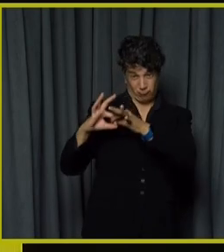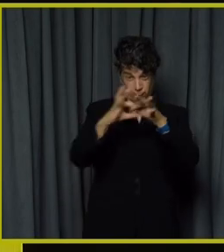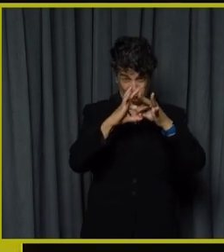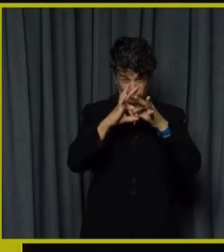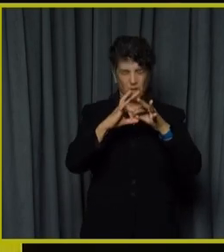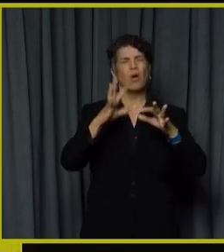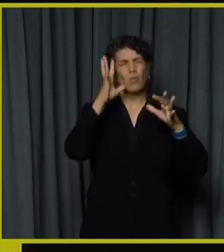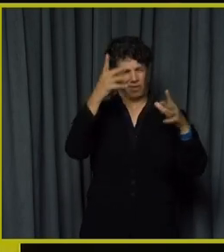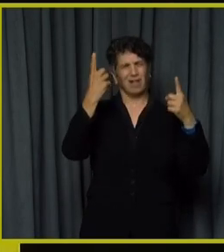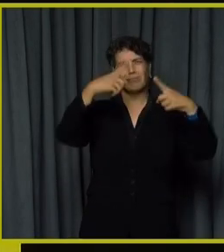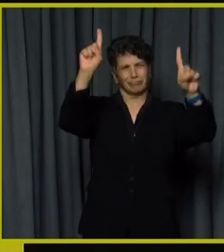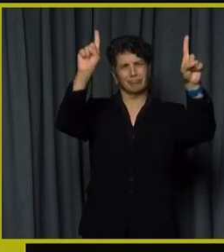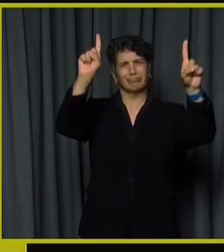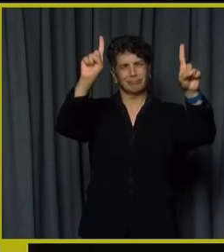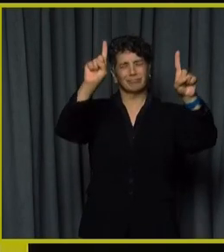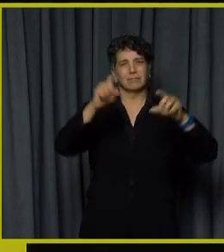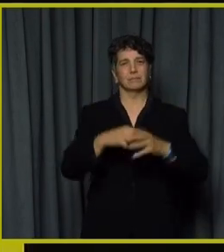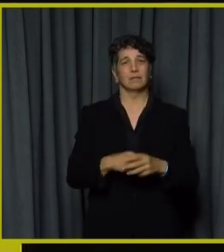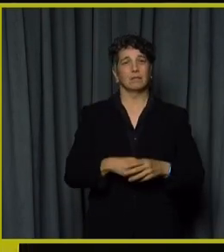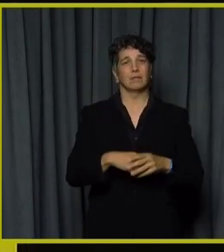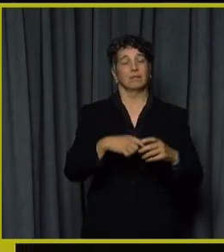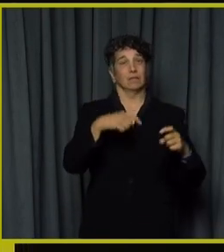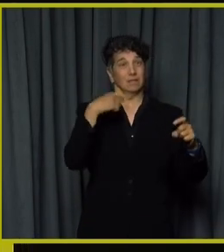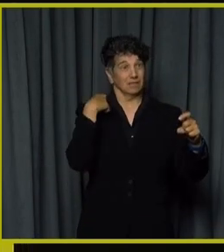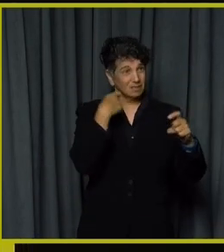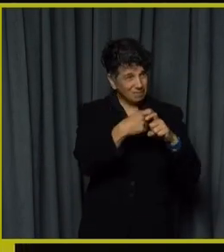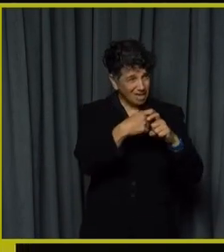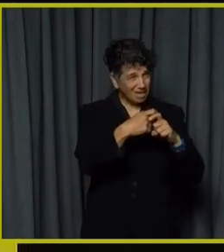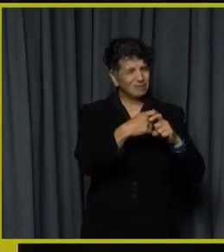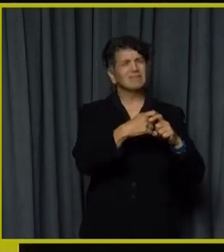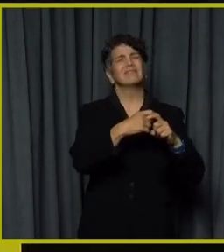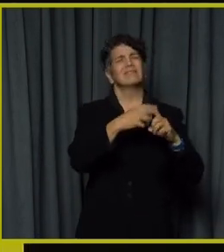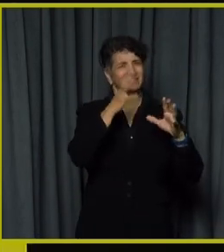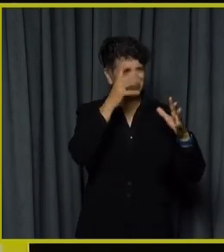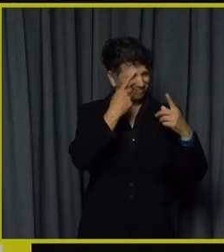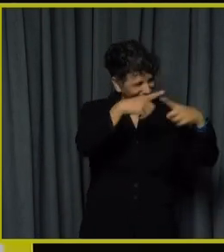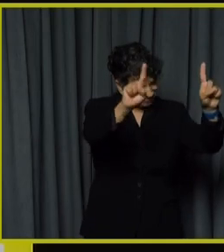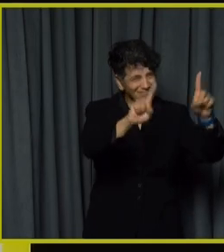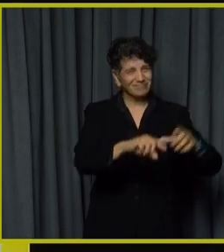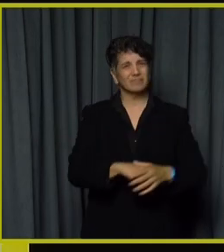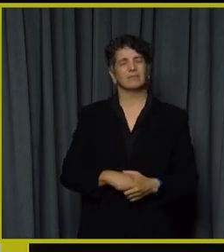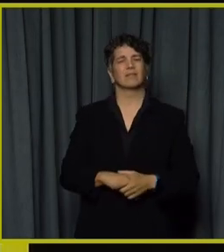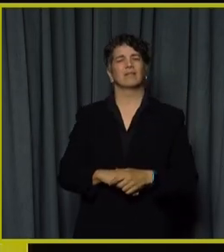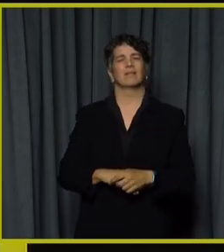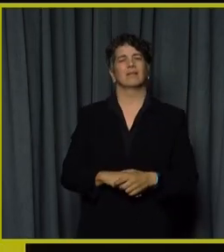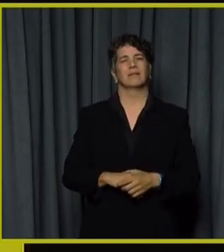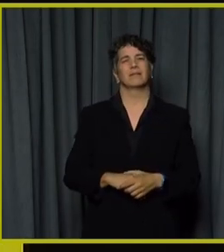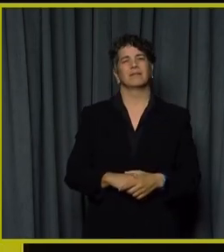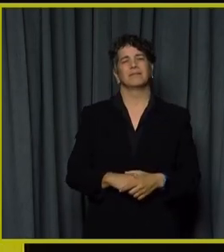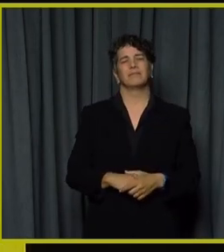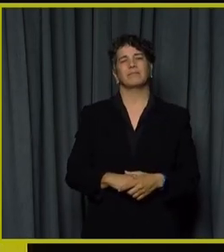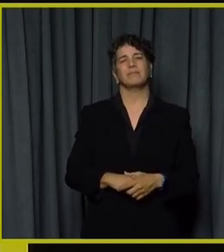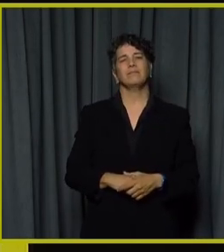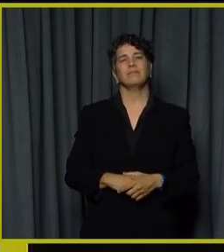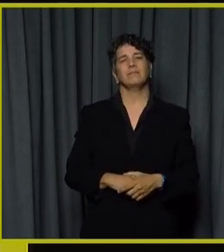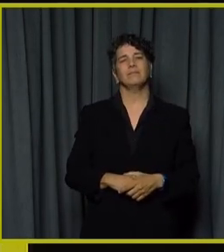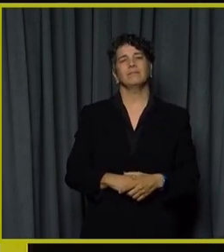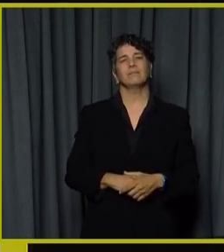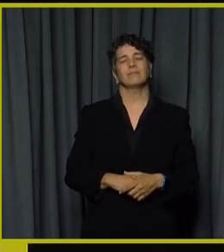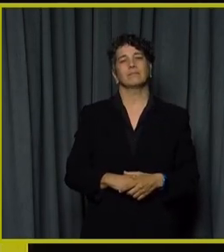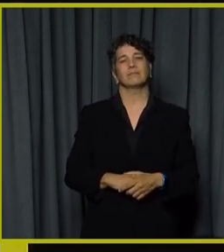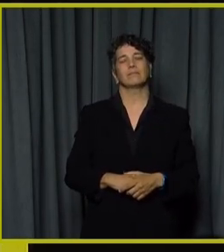puede. We join prophets throughout the ages who have declared to society that ignoring the